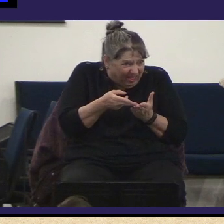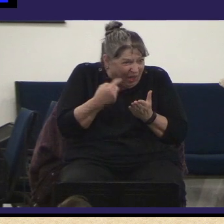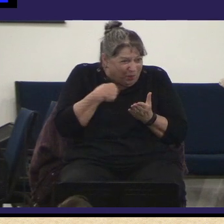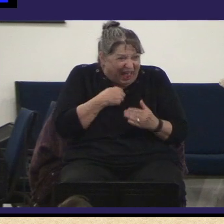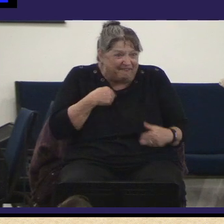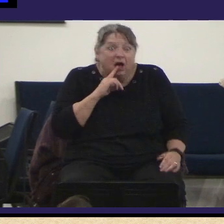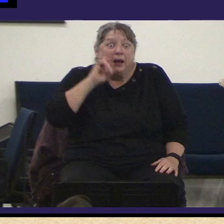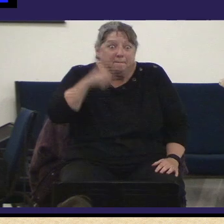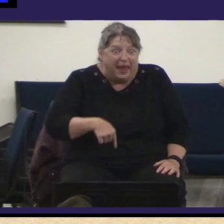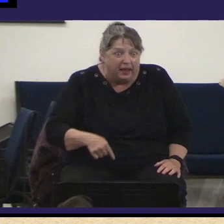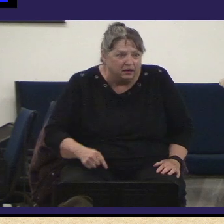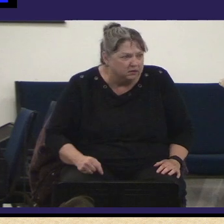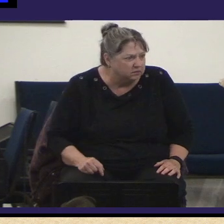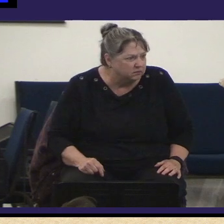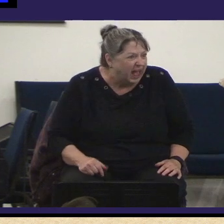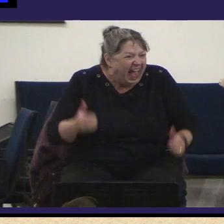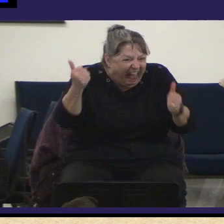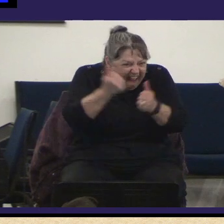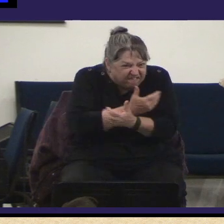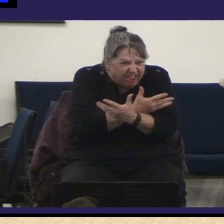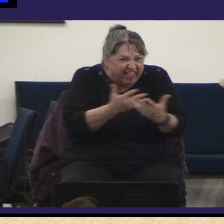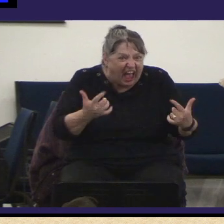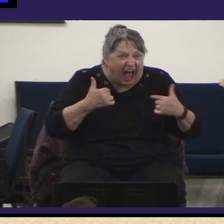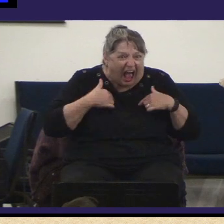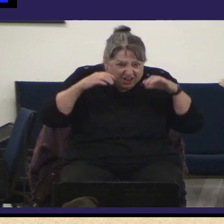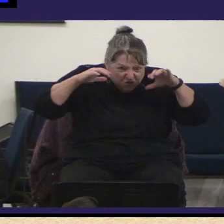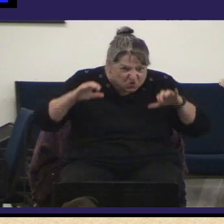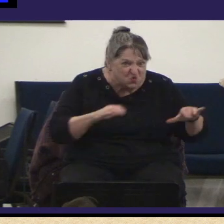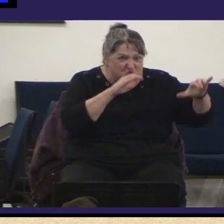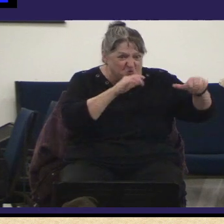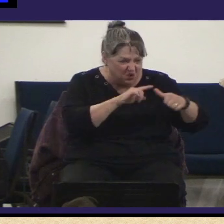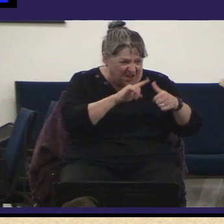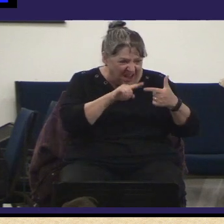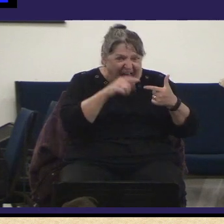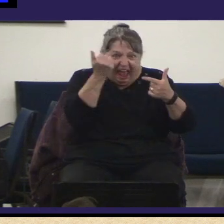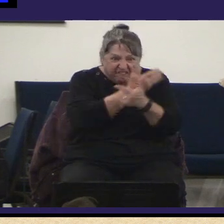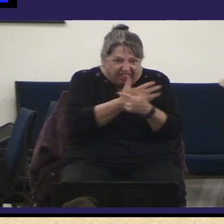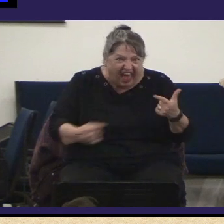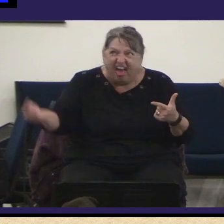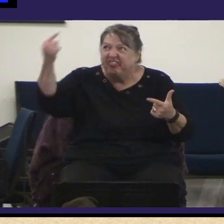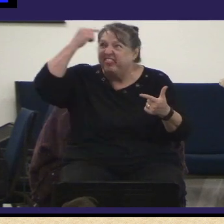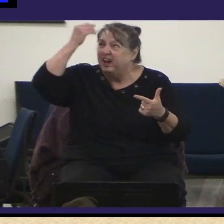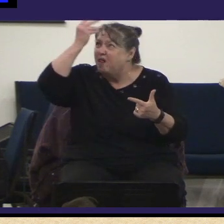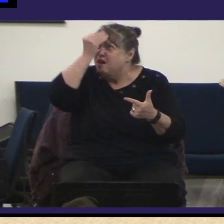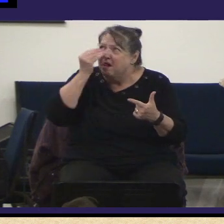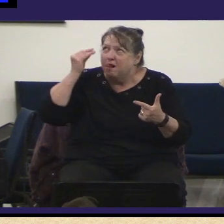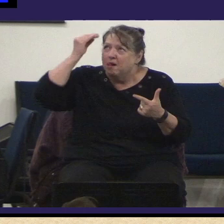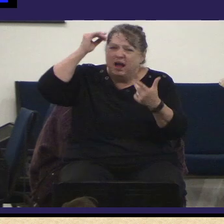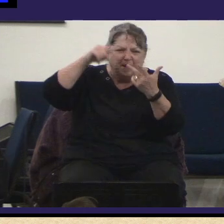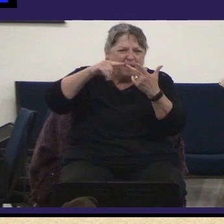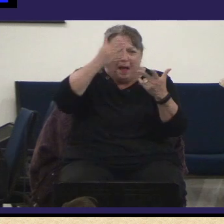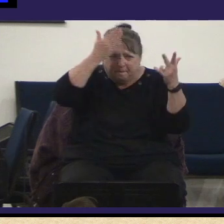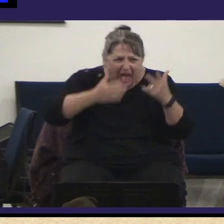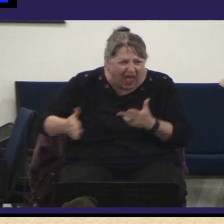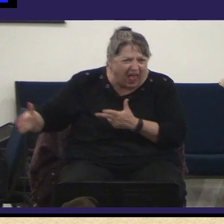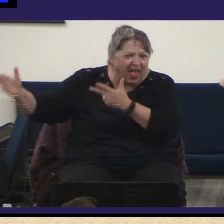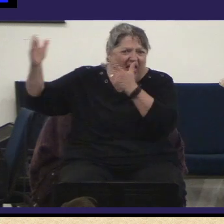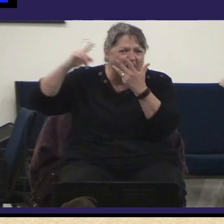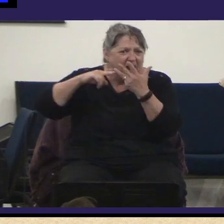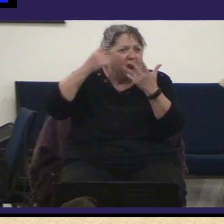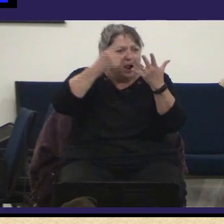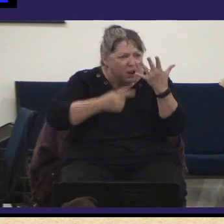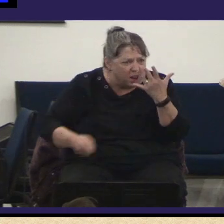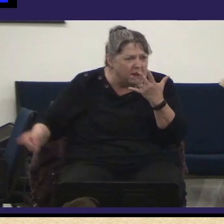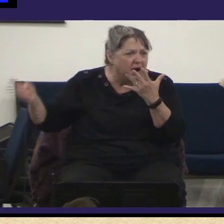everything that I do, everything that I think, everything that I desire, everything that I want, everything that I plan has some